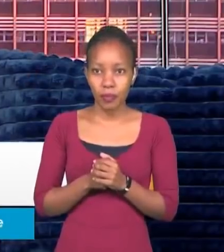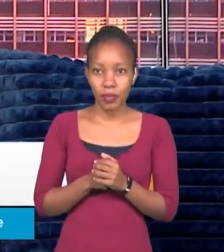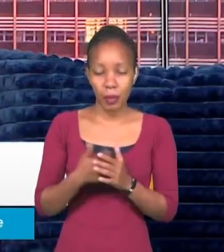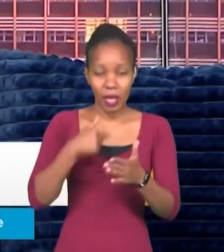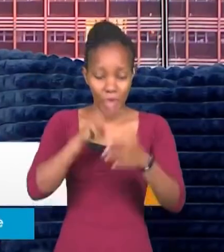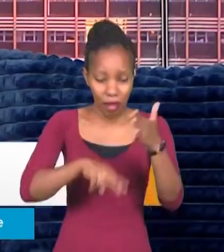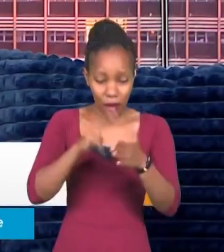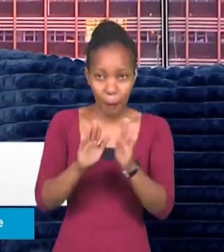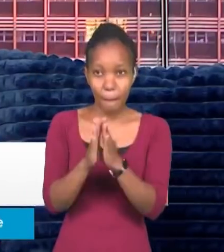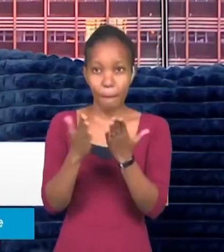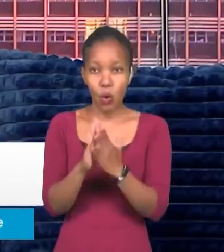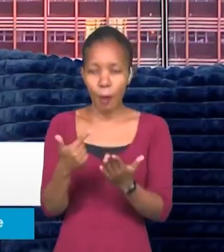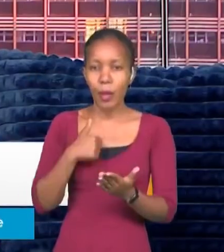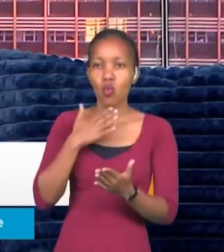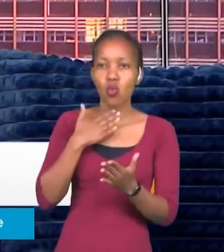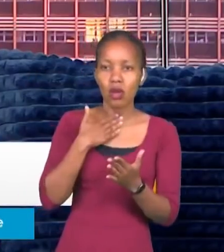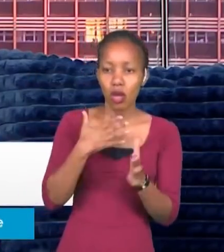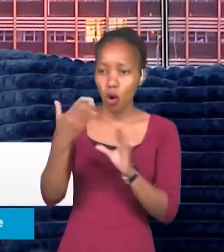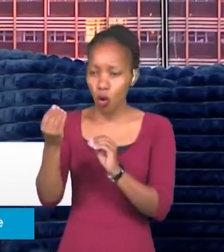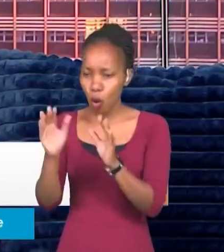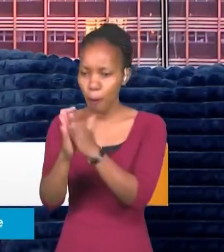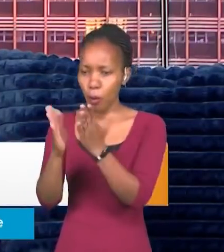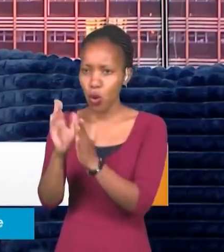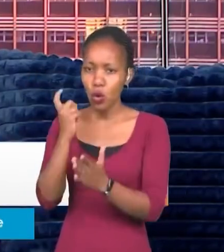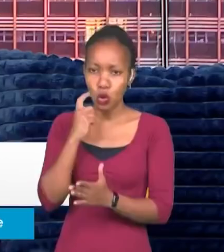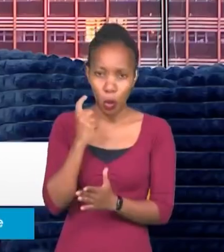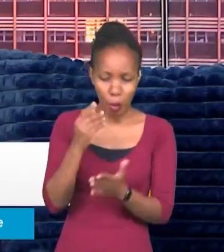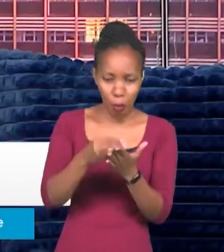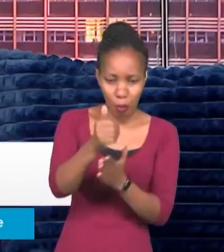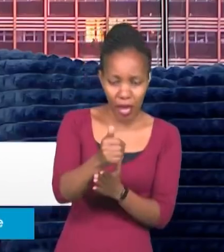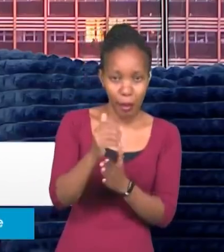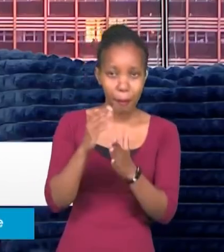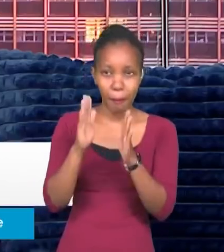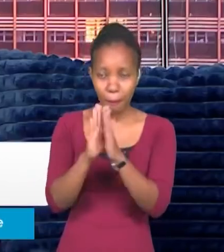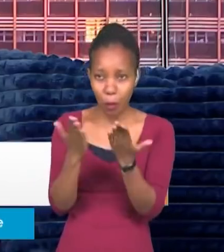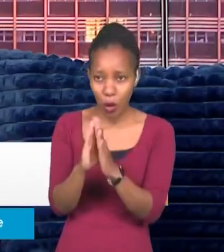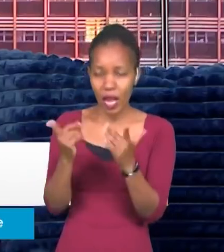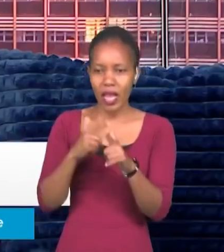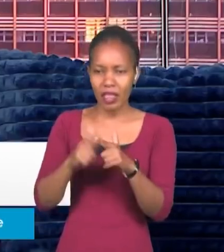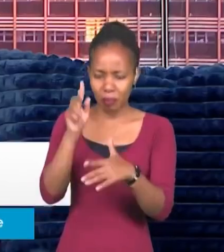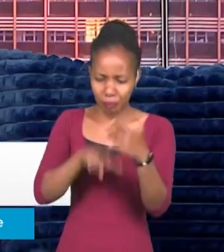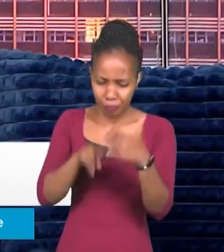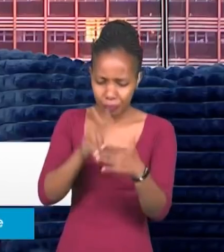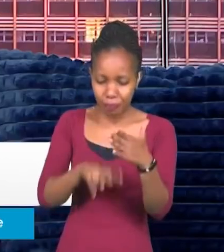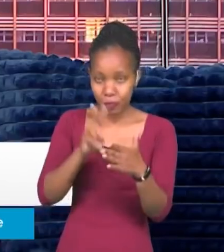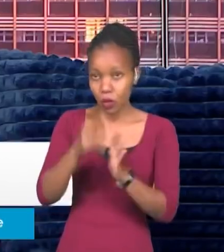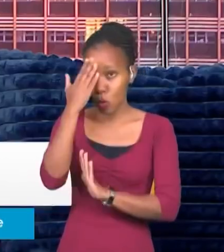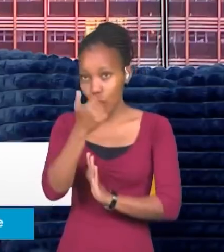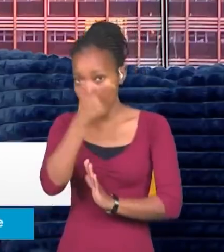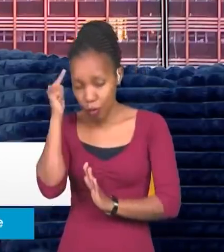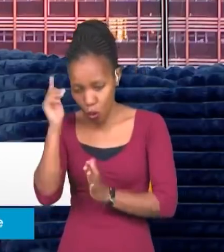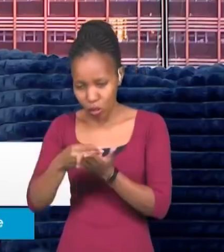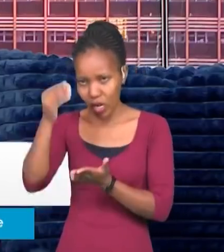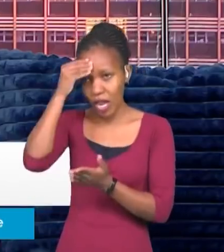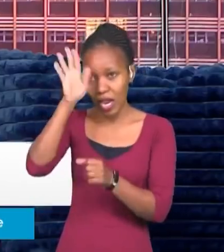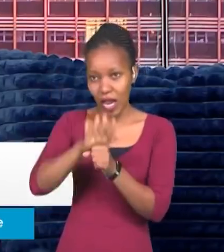book. I want to go to the bookshop and buy it and read it. And I highlight as I read it. Wow. Yeah, because there's always a lot to learn